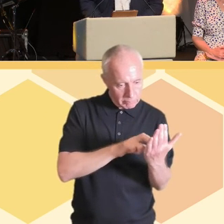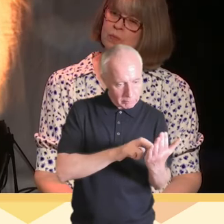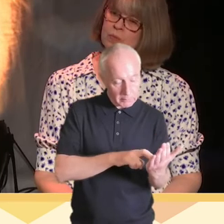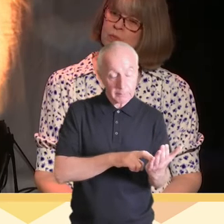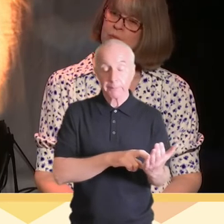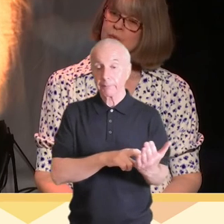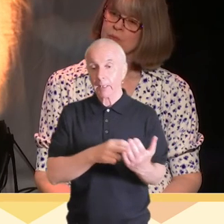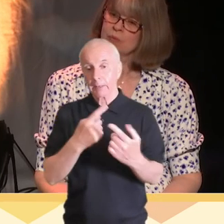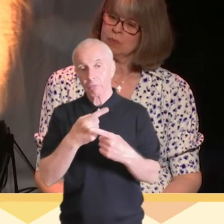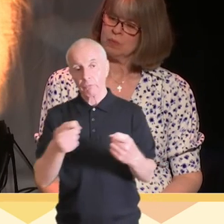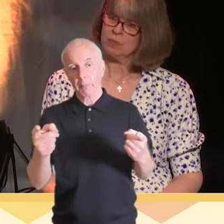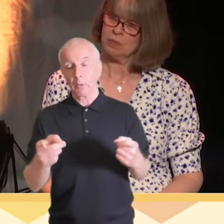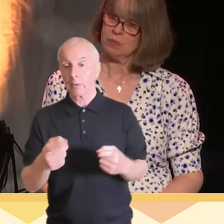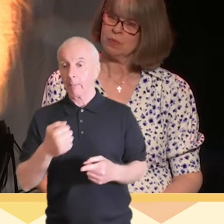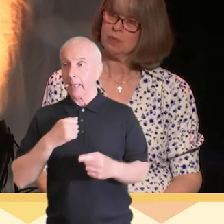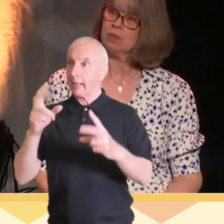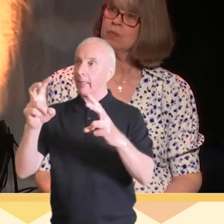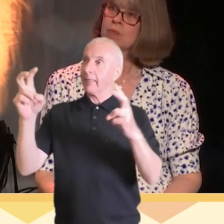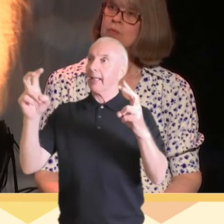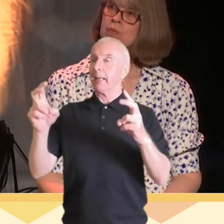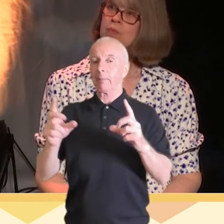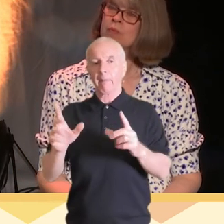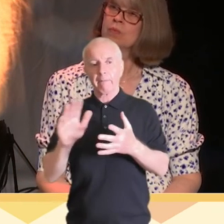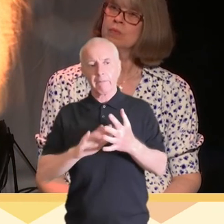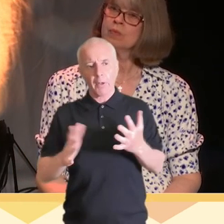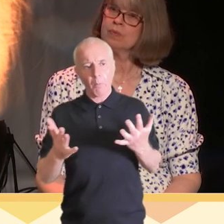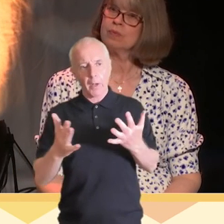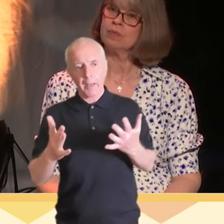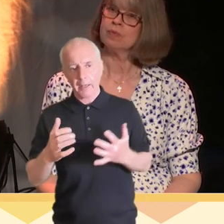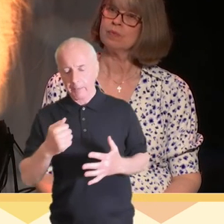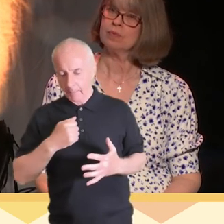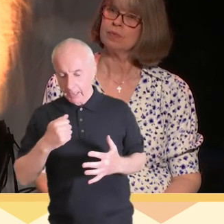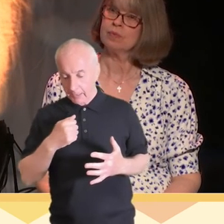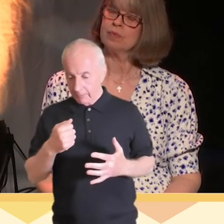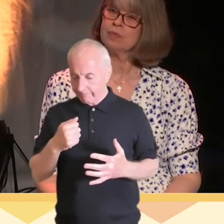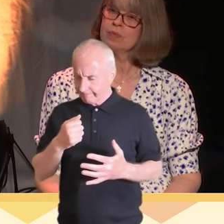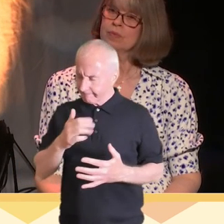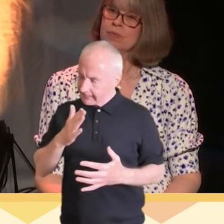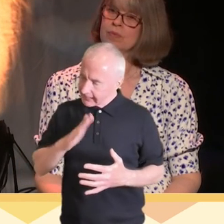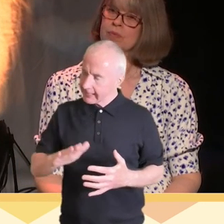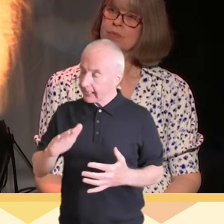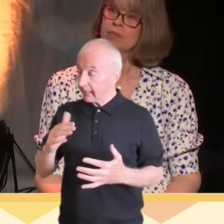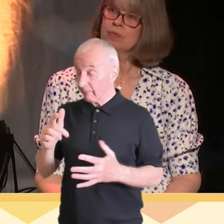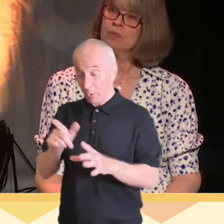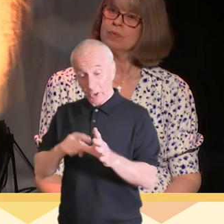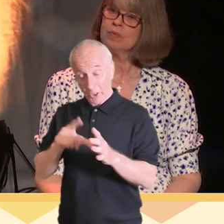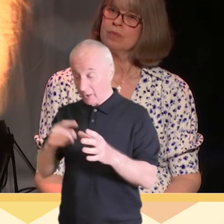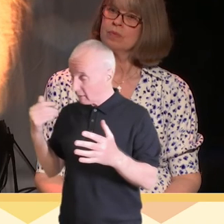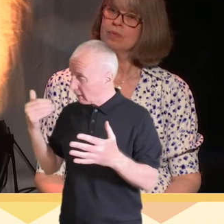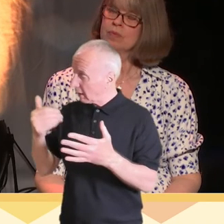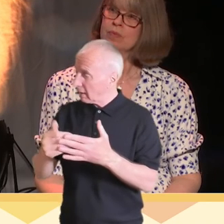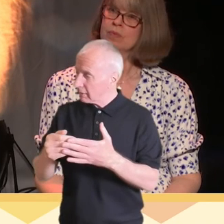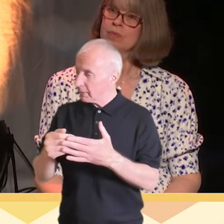My theme arose out of my own long-standing desire to be attentive to